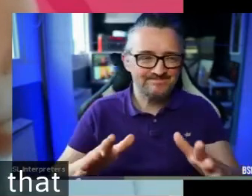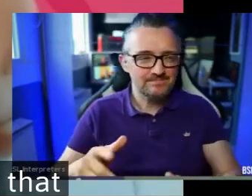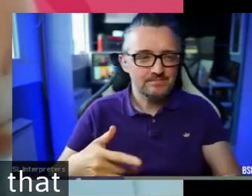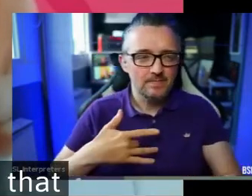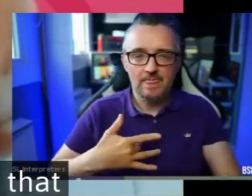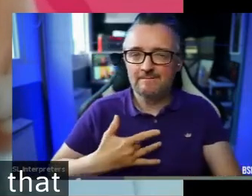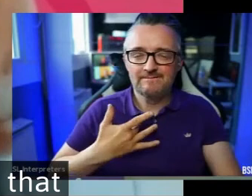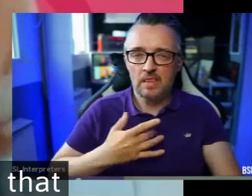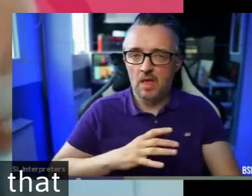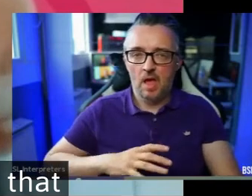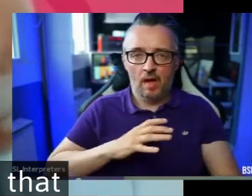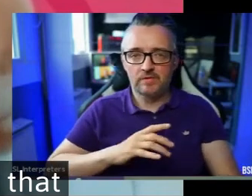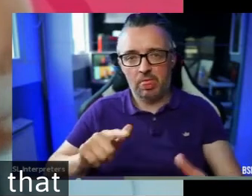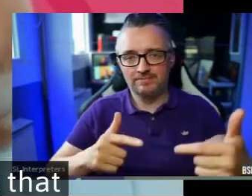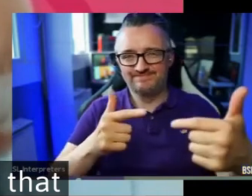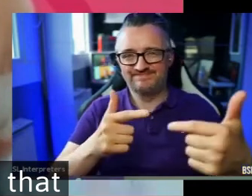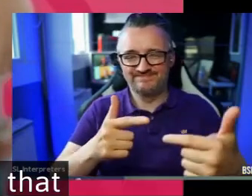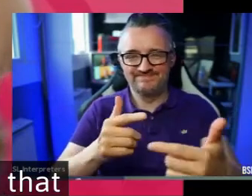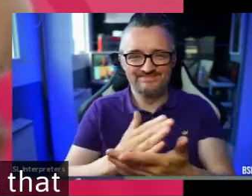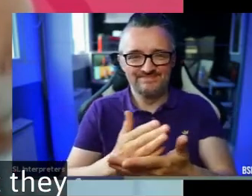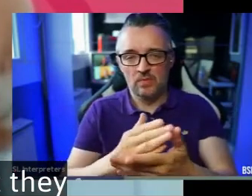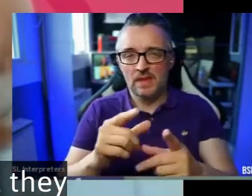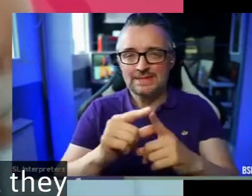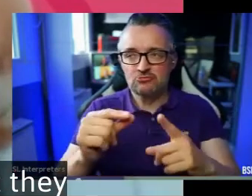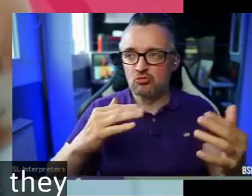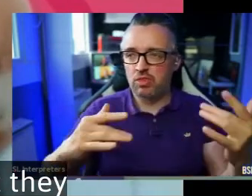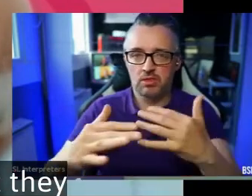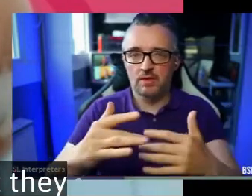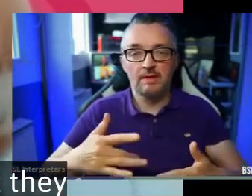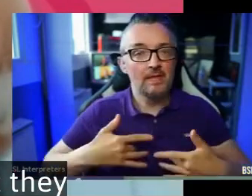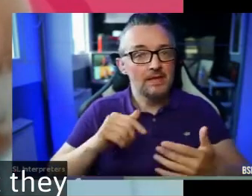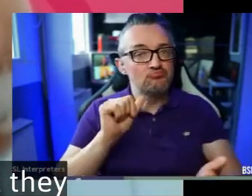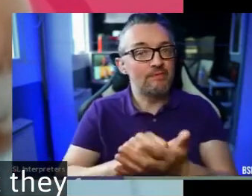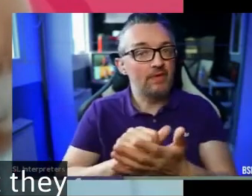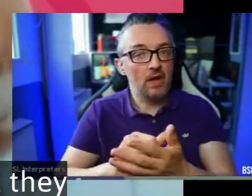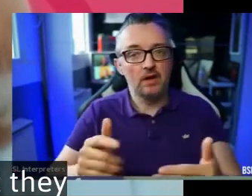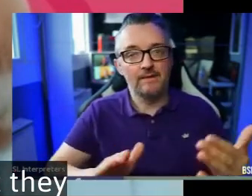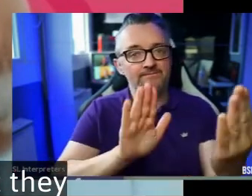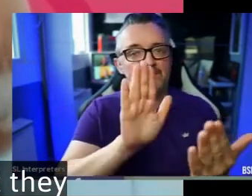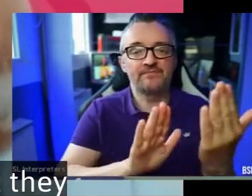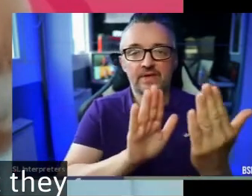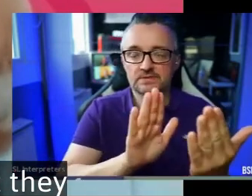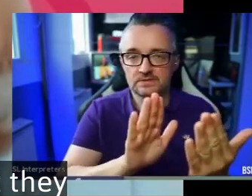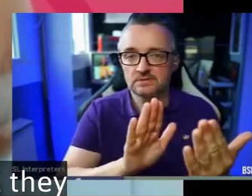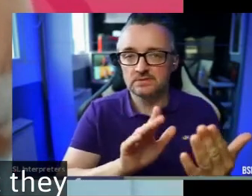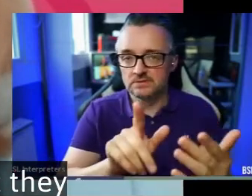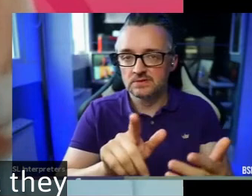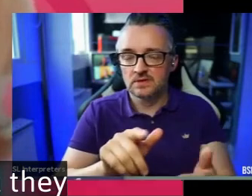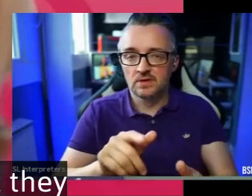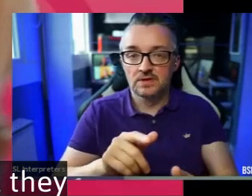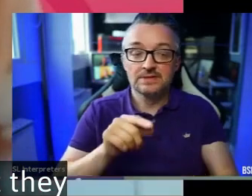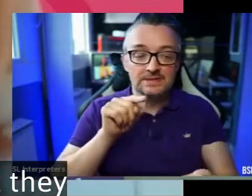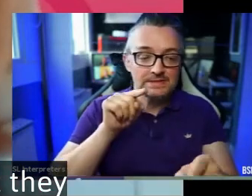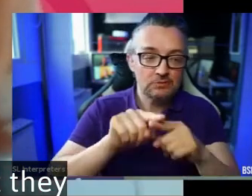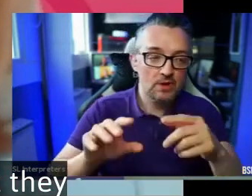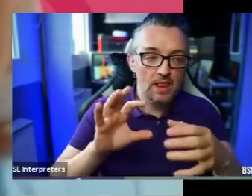they didn't often feel comfortable with the digital environment, that they preferred a face-to-face